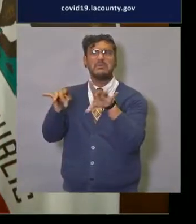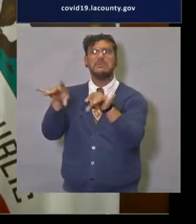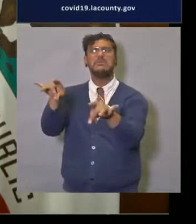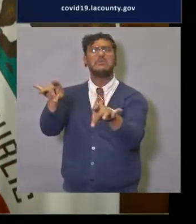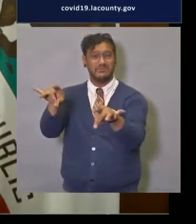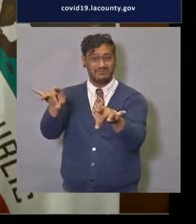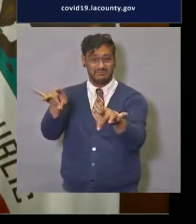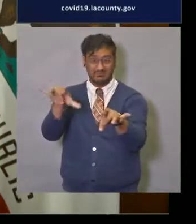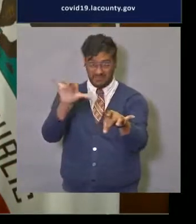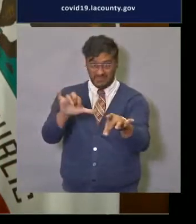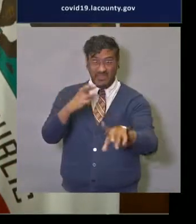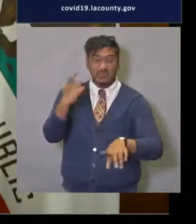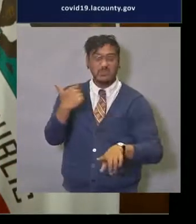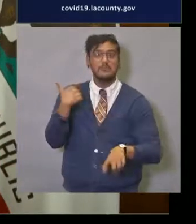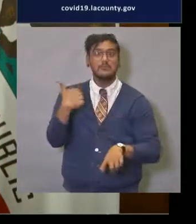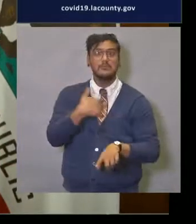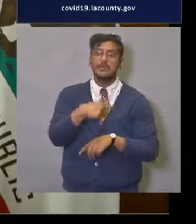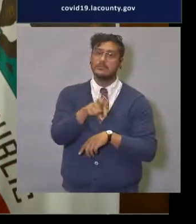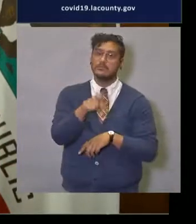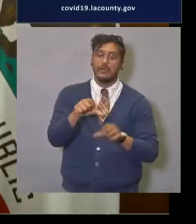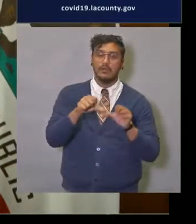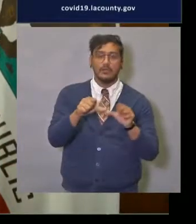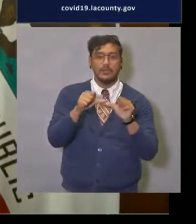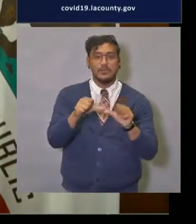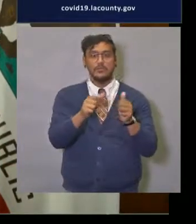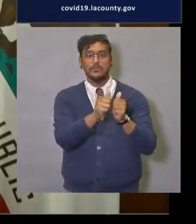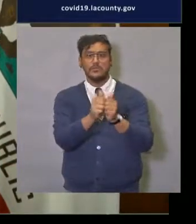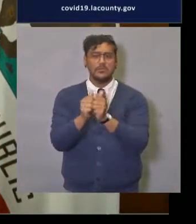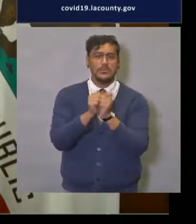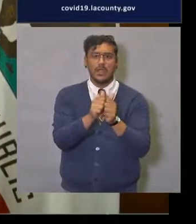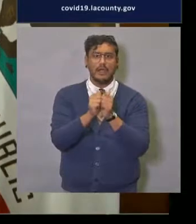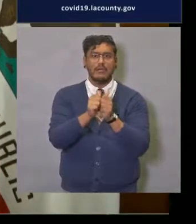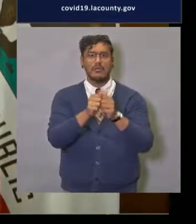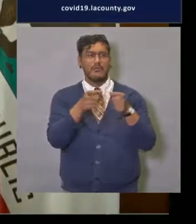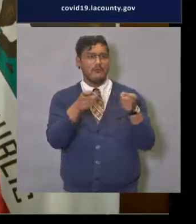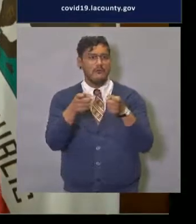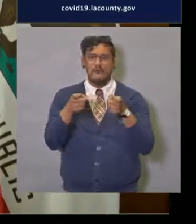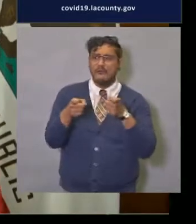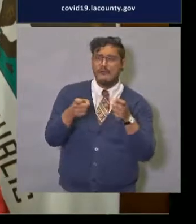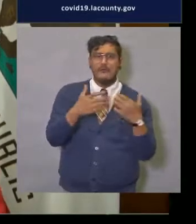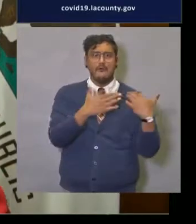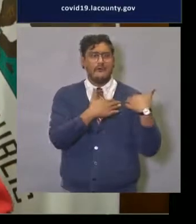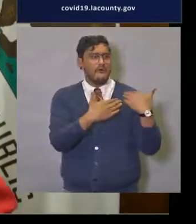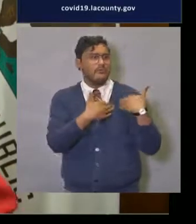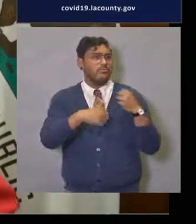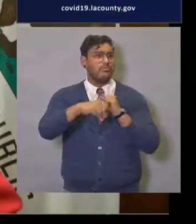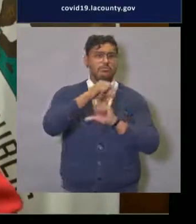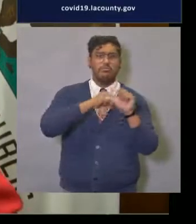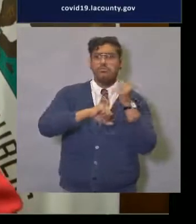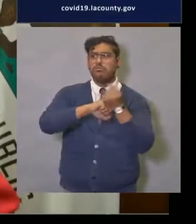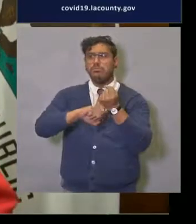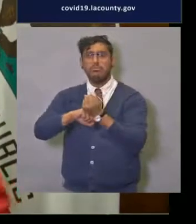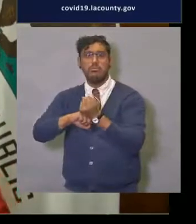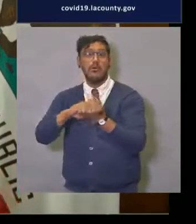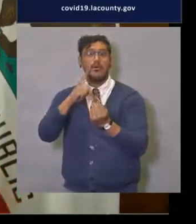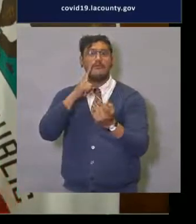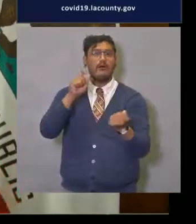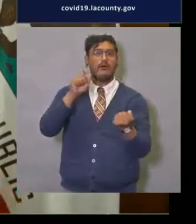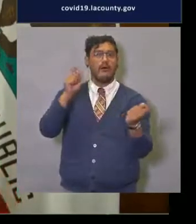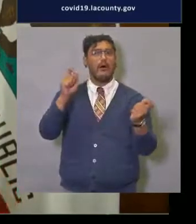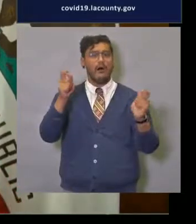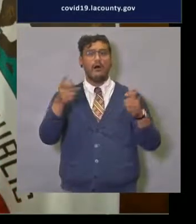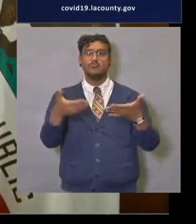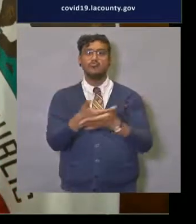to keep this virus under control so we can begin transitioning to a new normal. Remember, it's still dangerous